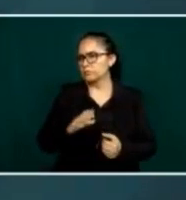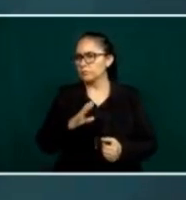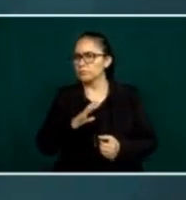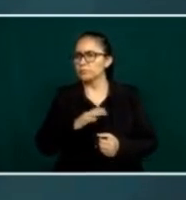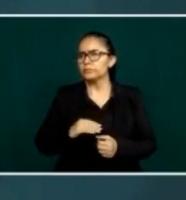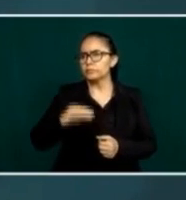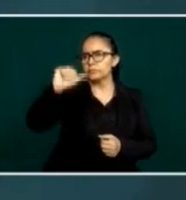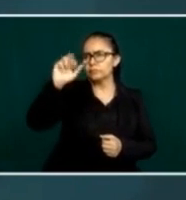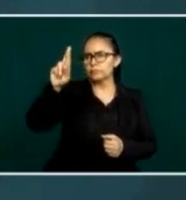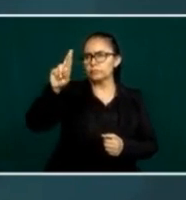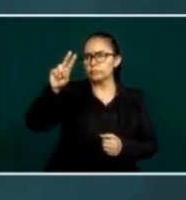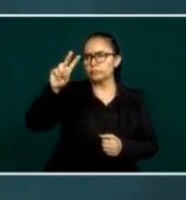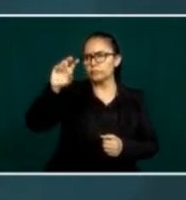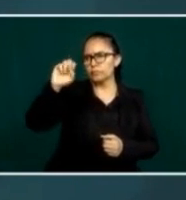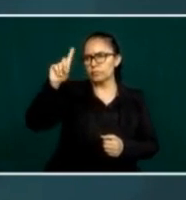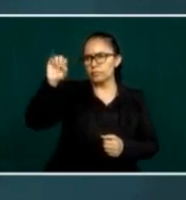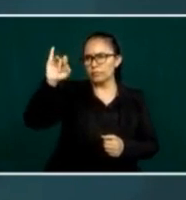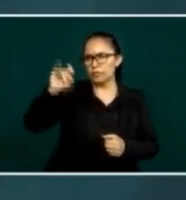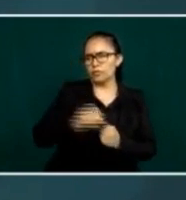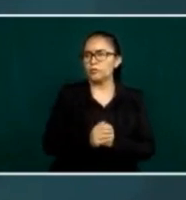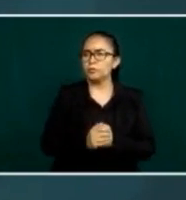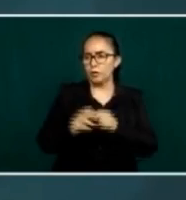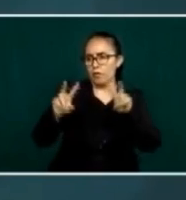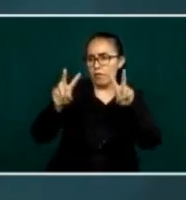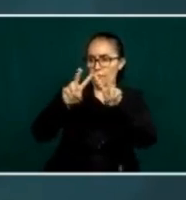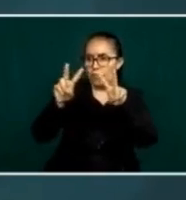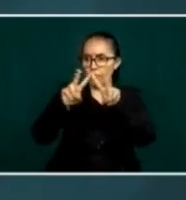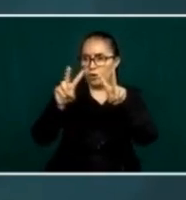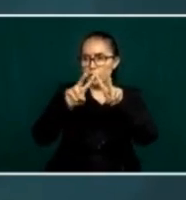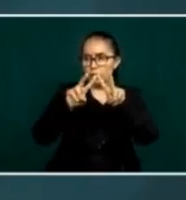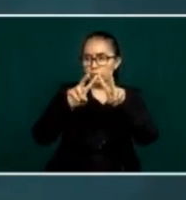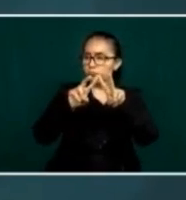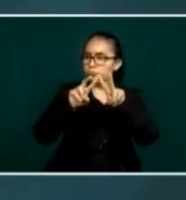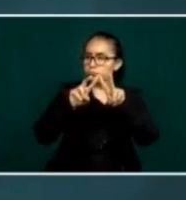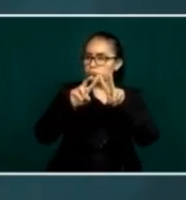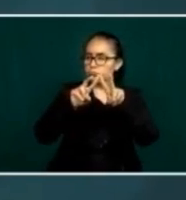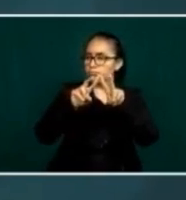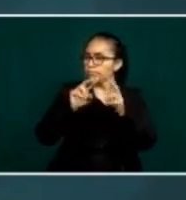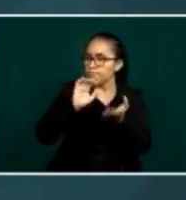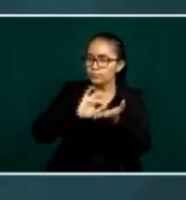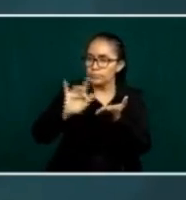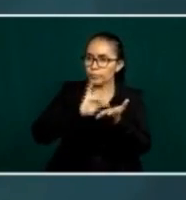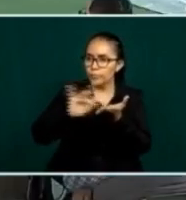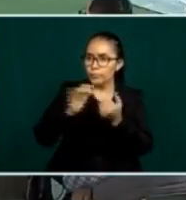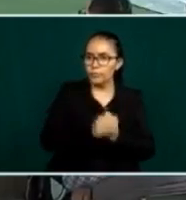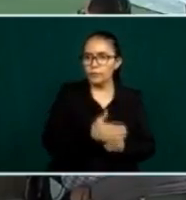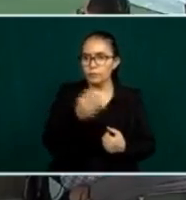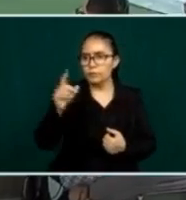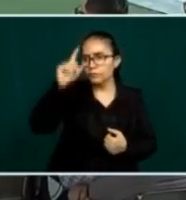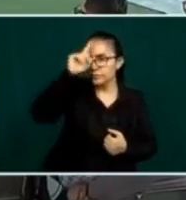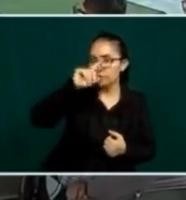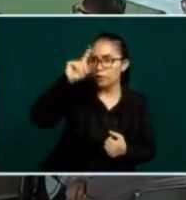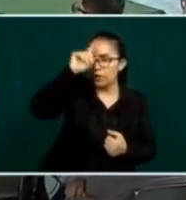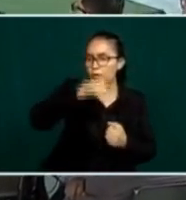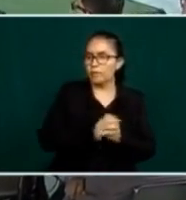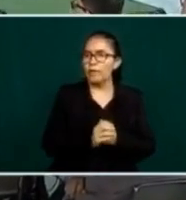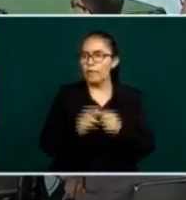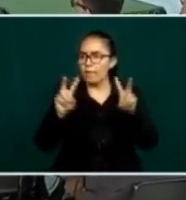for workers that had credits with Infonavit or loans. And